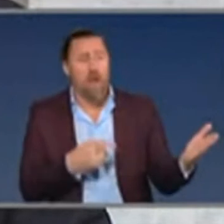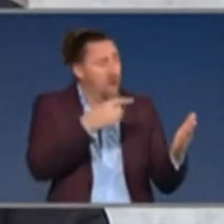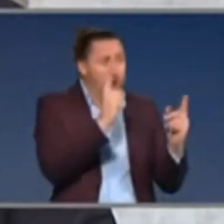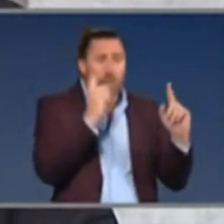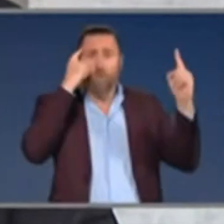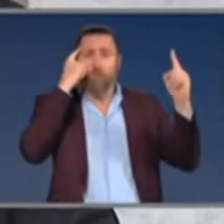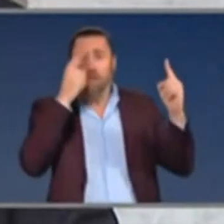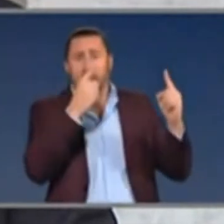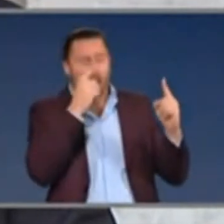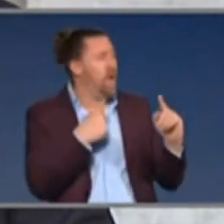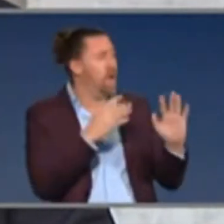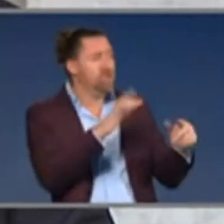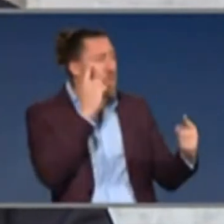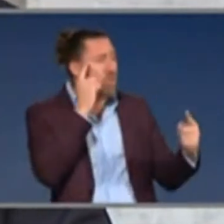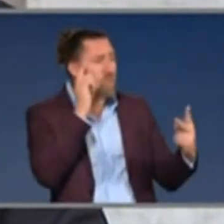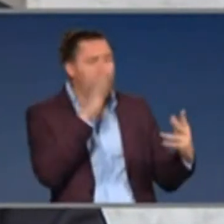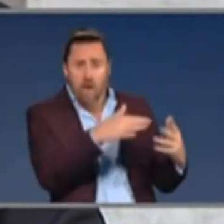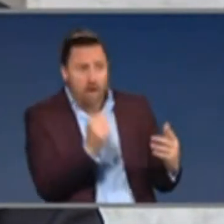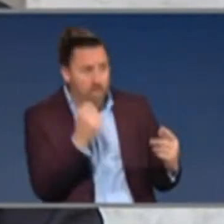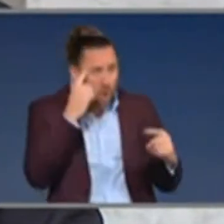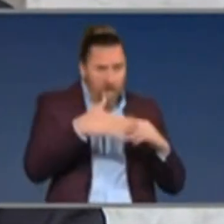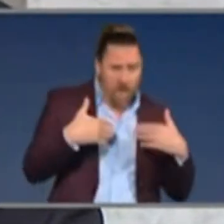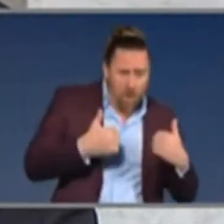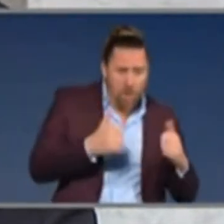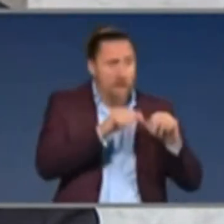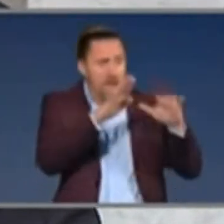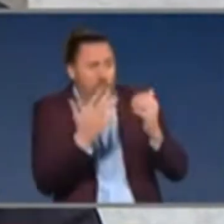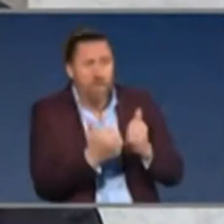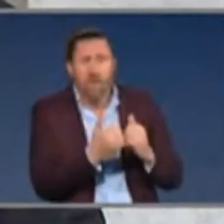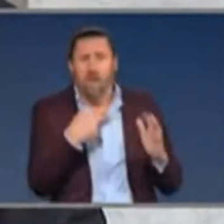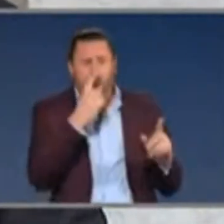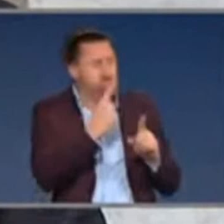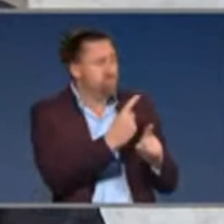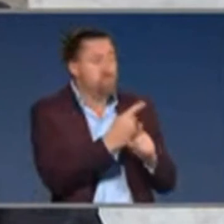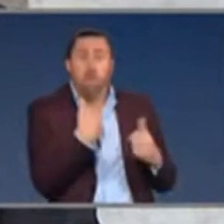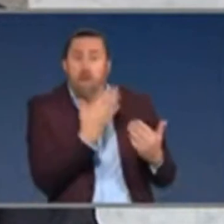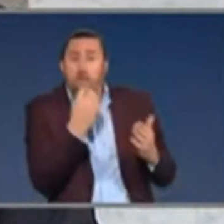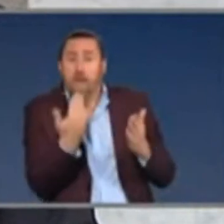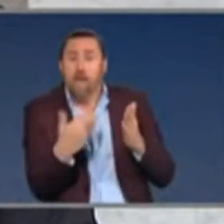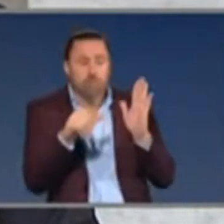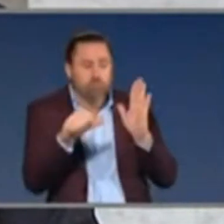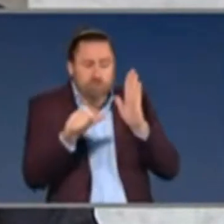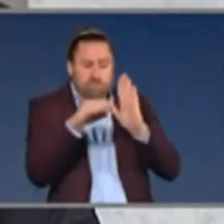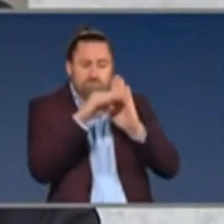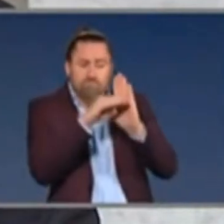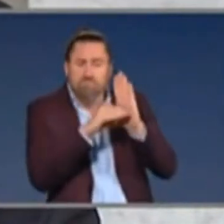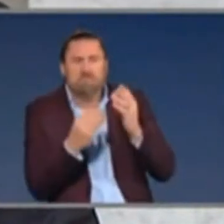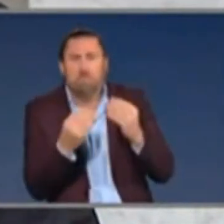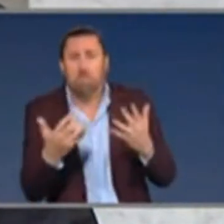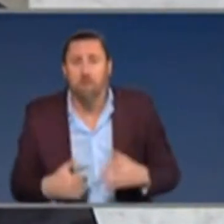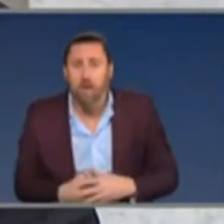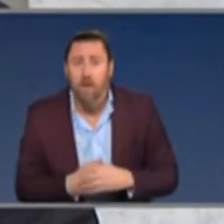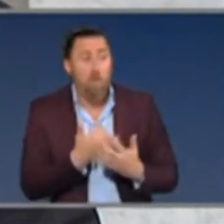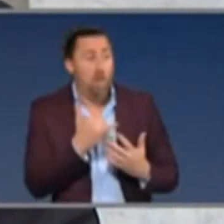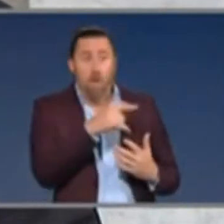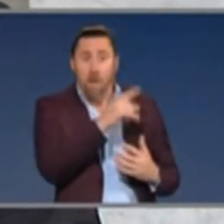addresses all of the Premier's public health concerns. And that can involve restrictions. It can involve